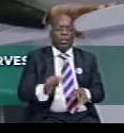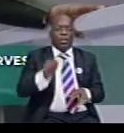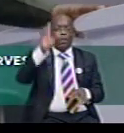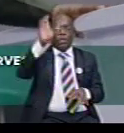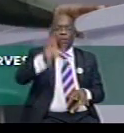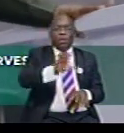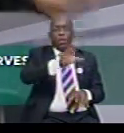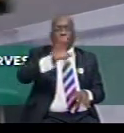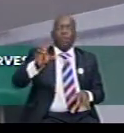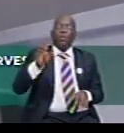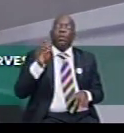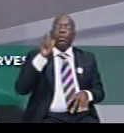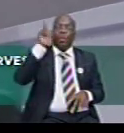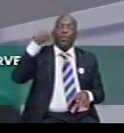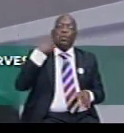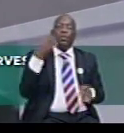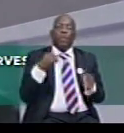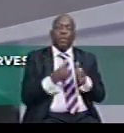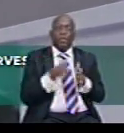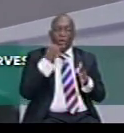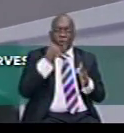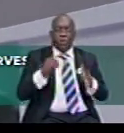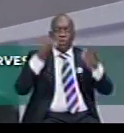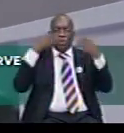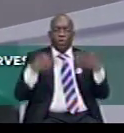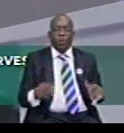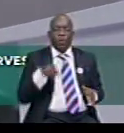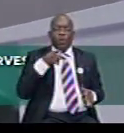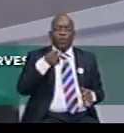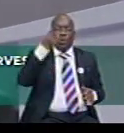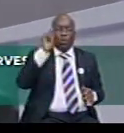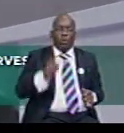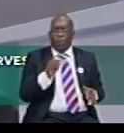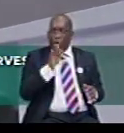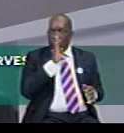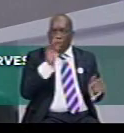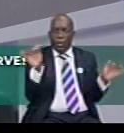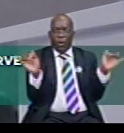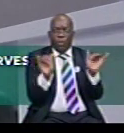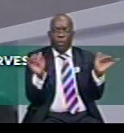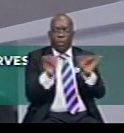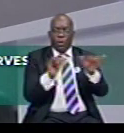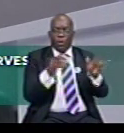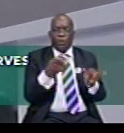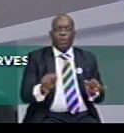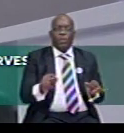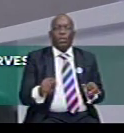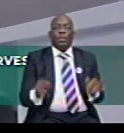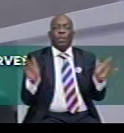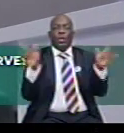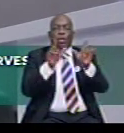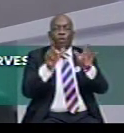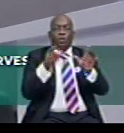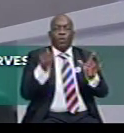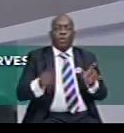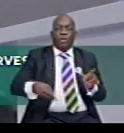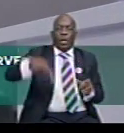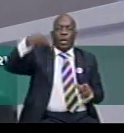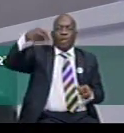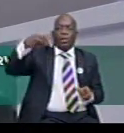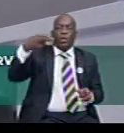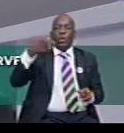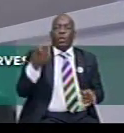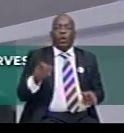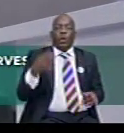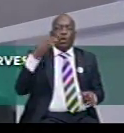is finished. You must be measuring the level and the height and the progress of what you